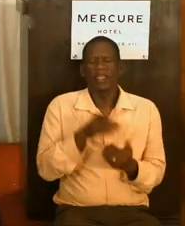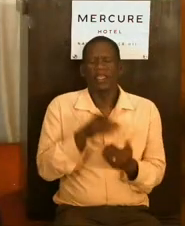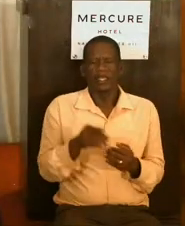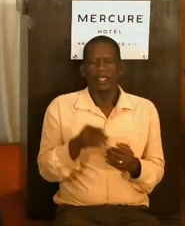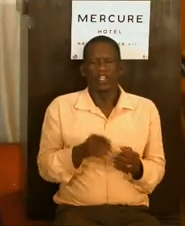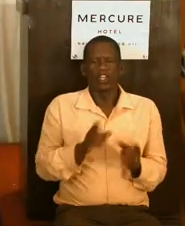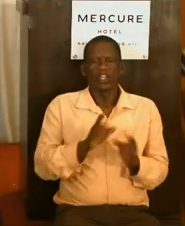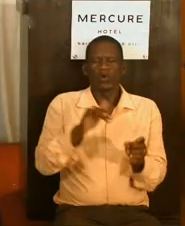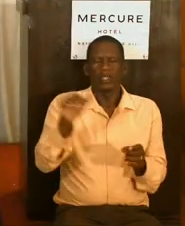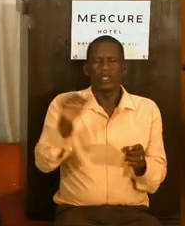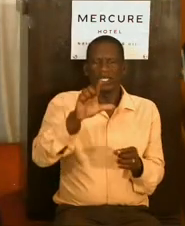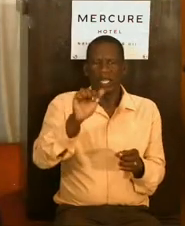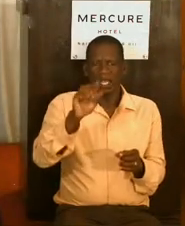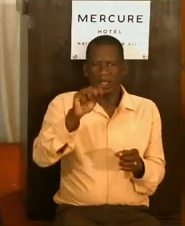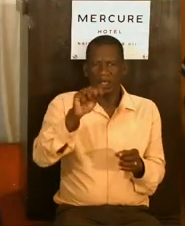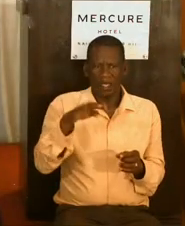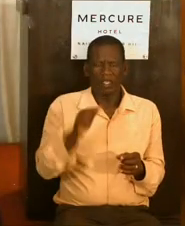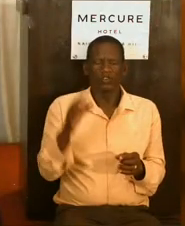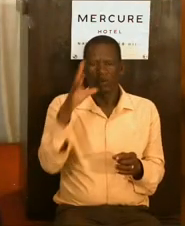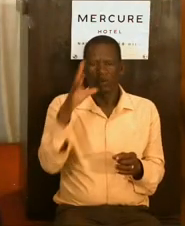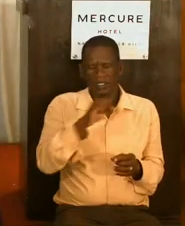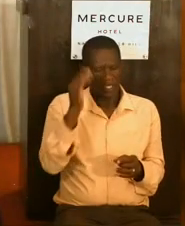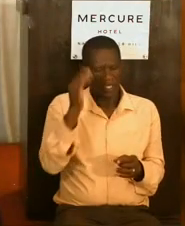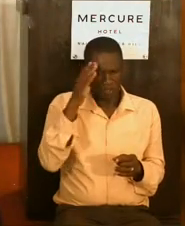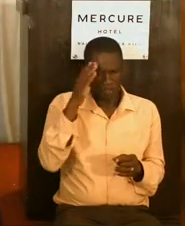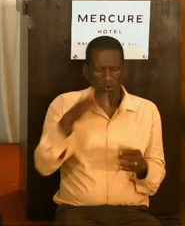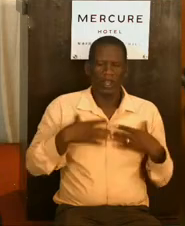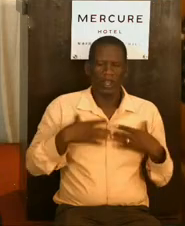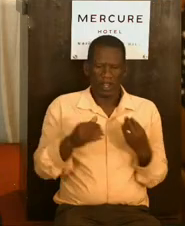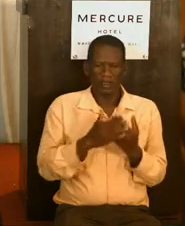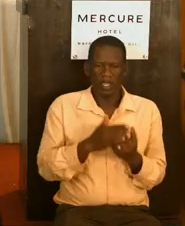no islamia or ajafri should lack education